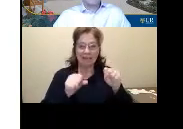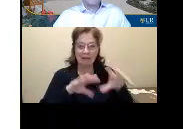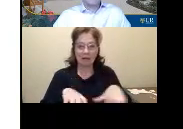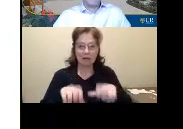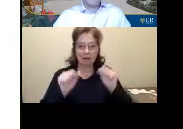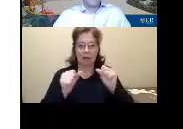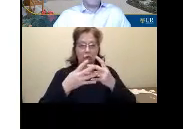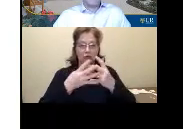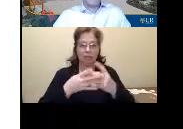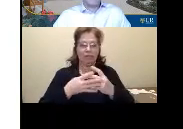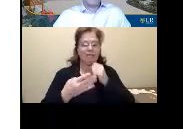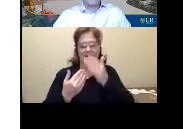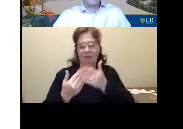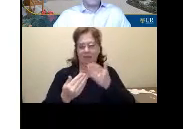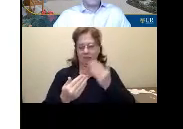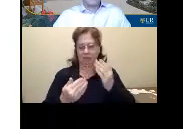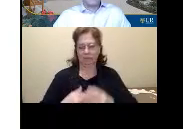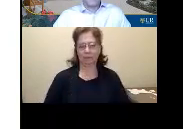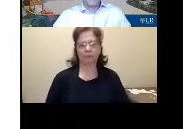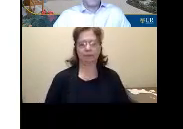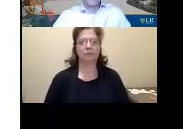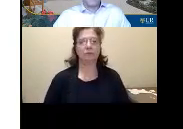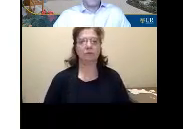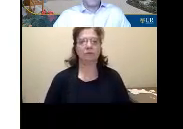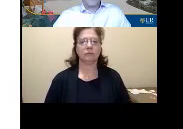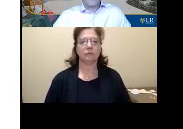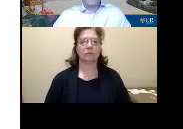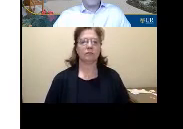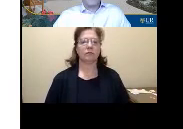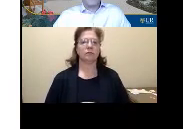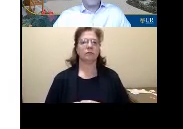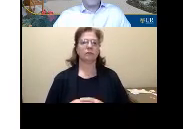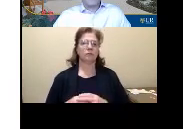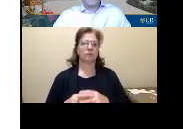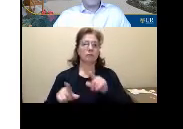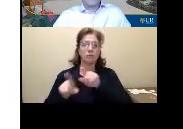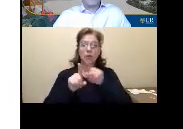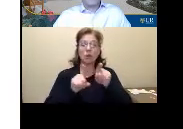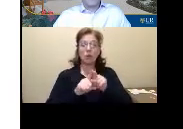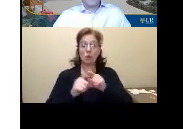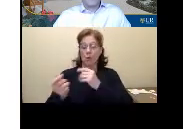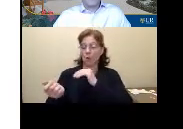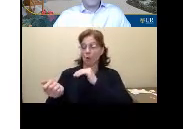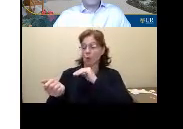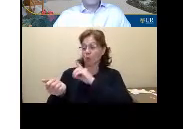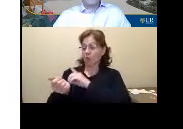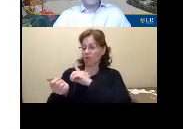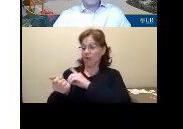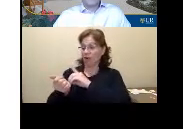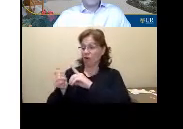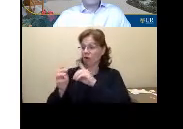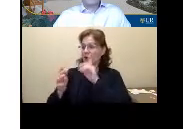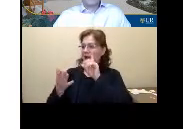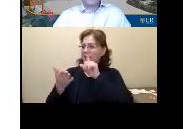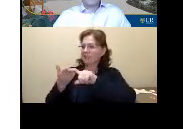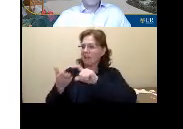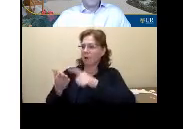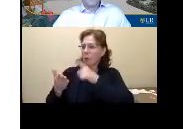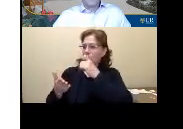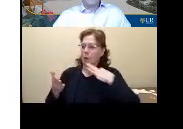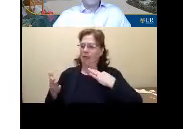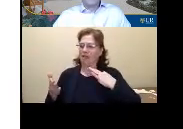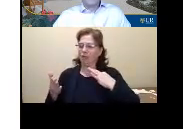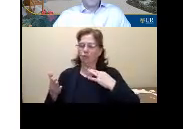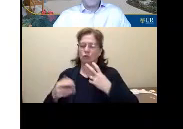screening. There's also issues at the provider level with the difficulty identifying eligible patients. I discussed that the EMRs were not